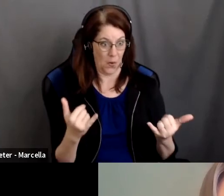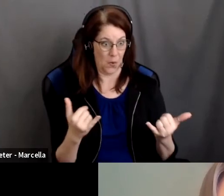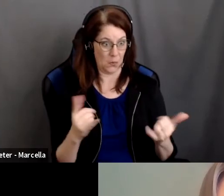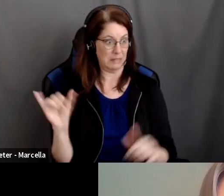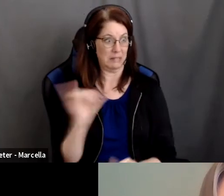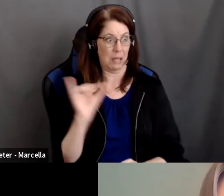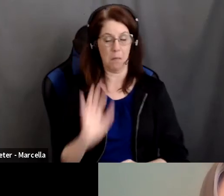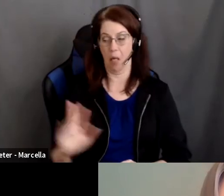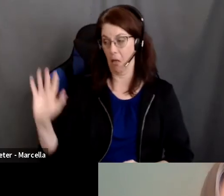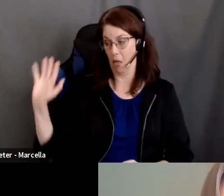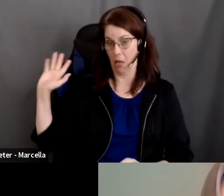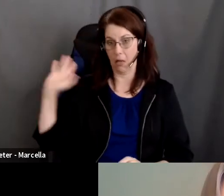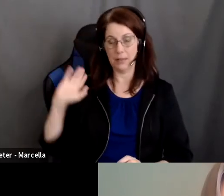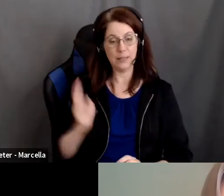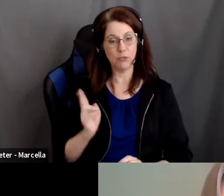do.